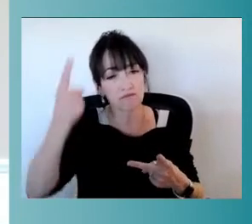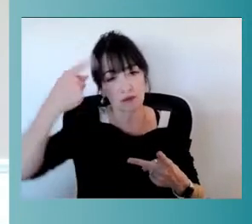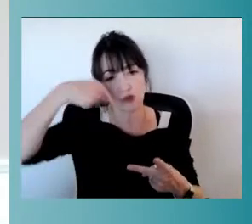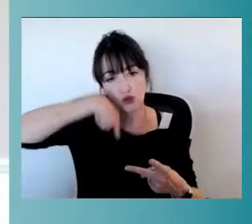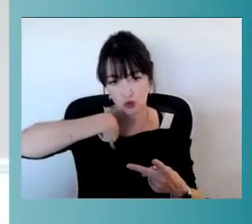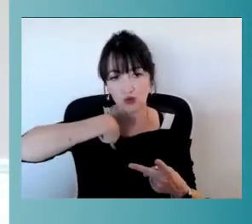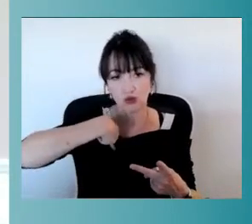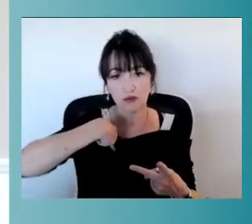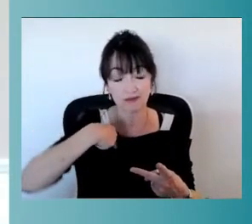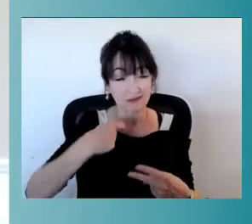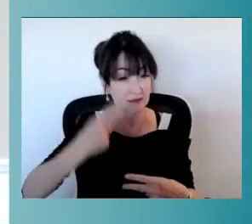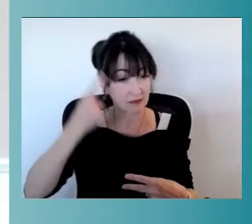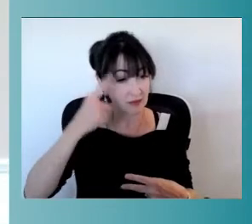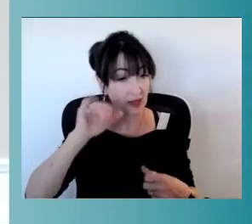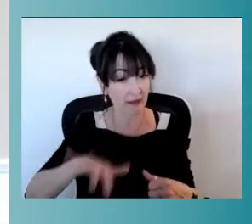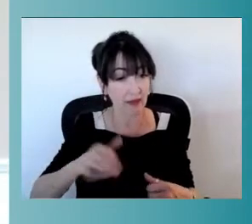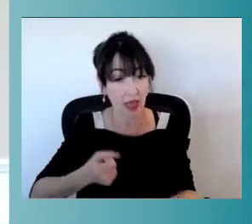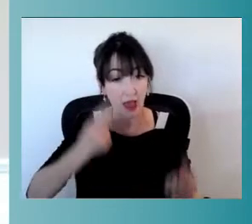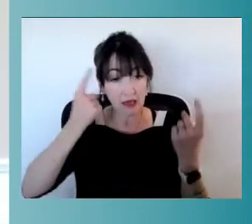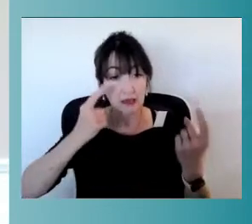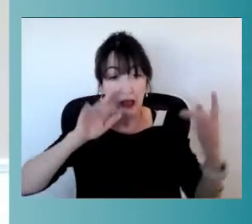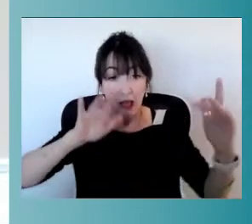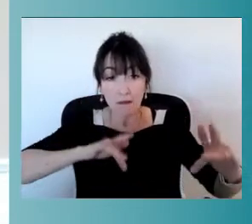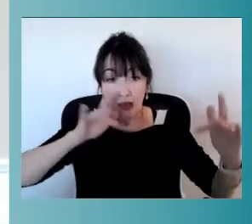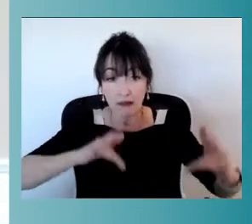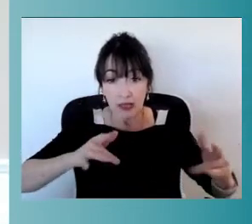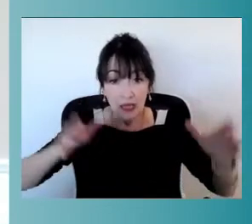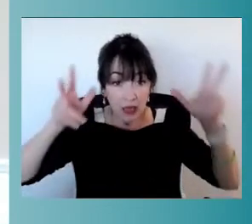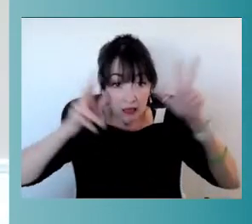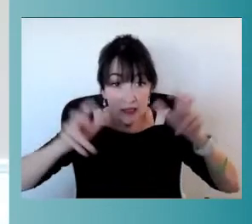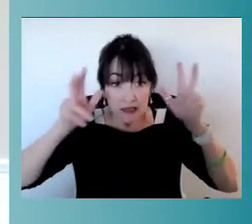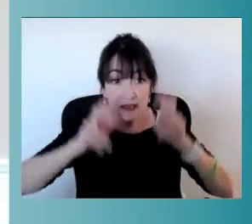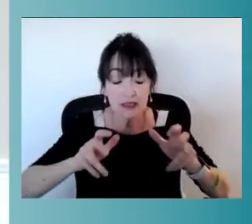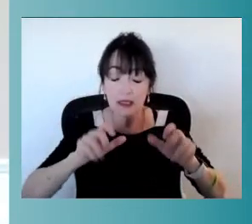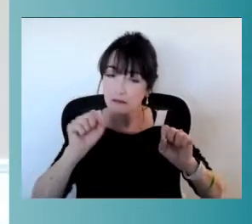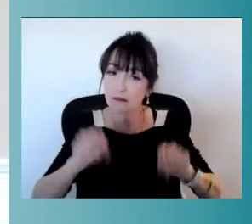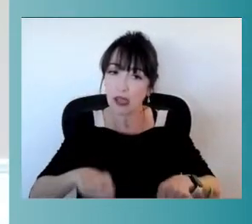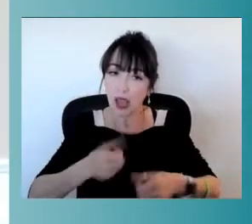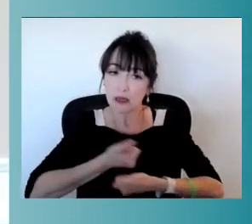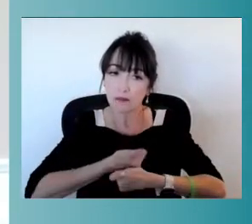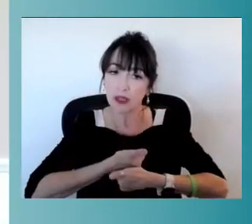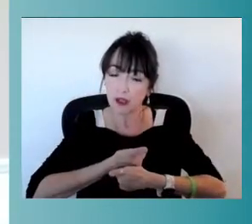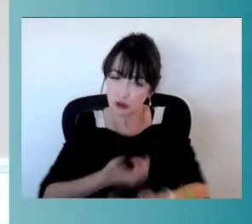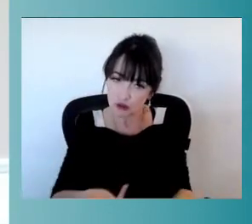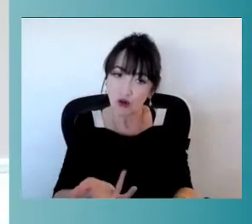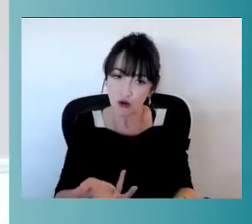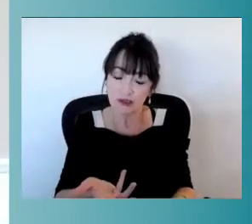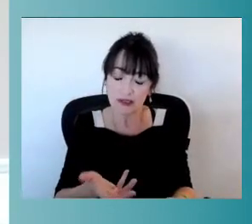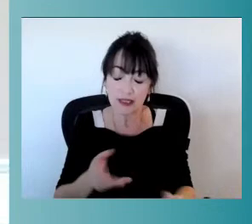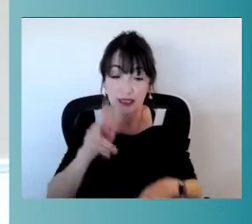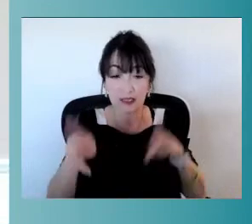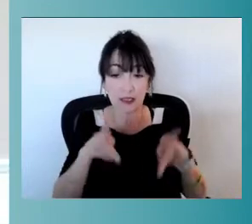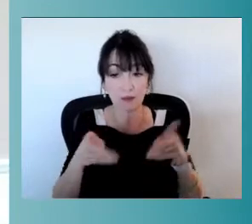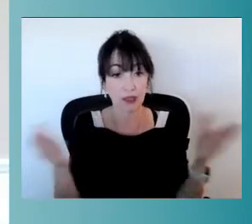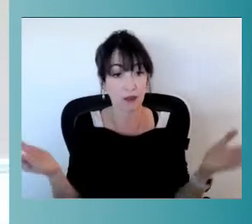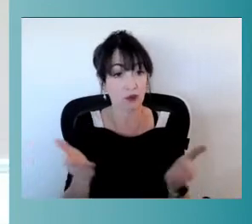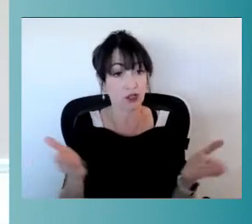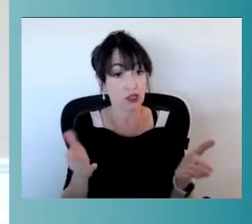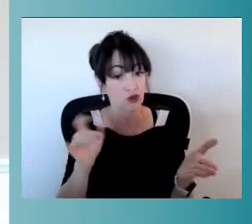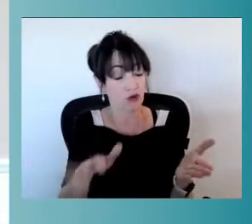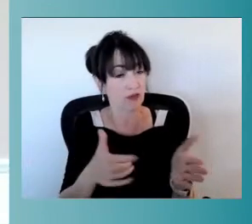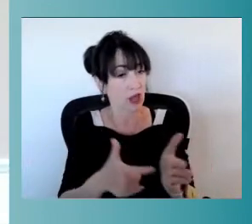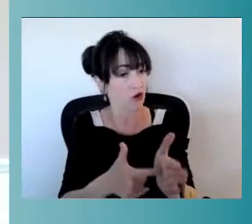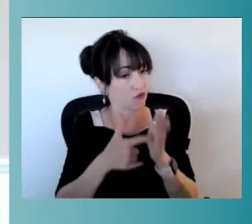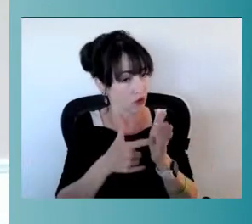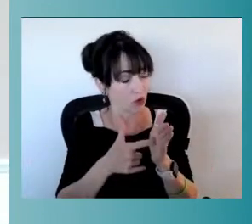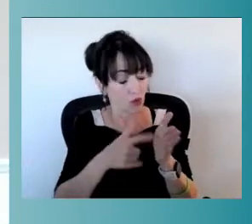is exhausting. The folks in this room understand that empathic listening requires you to be fully